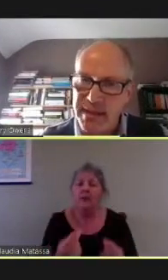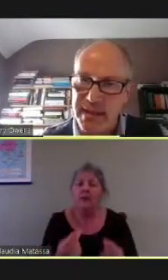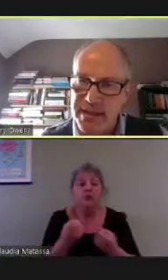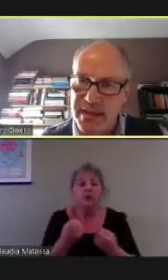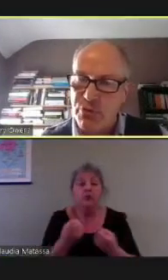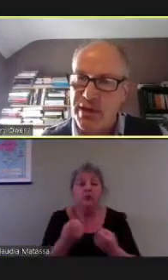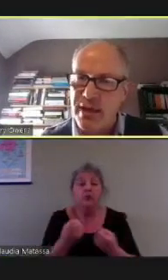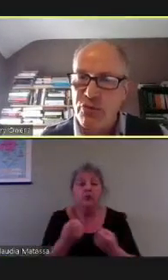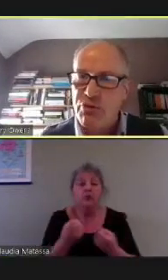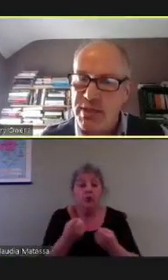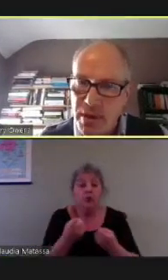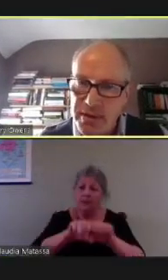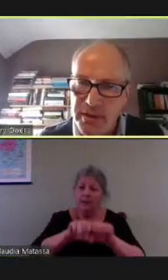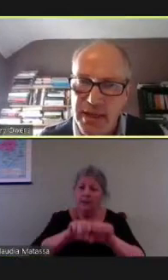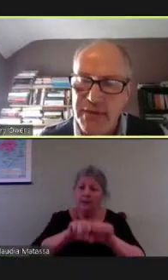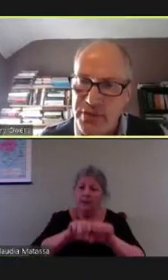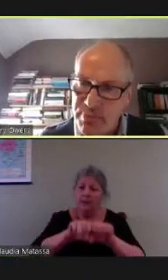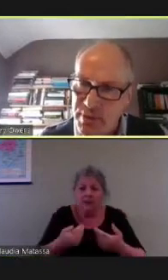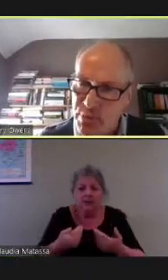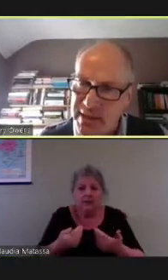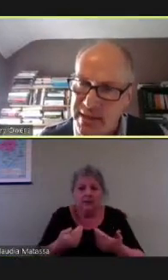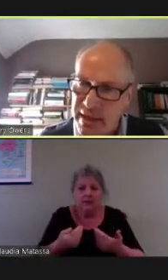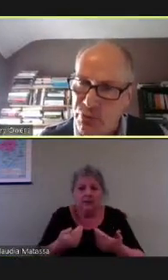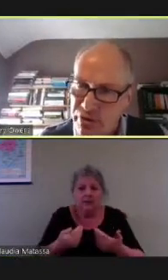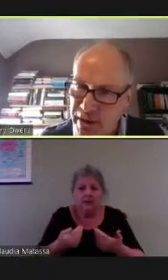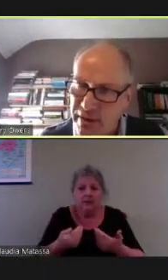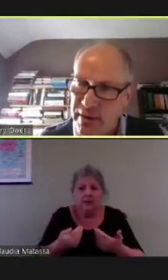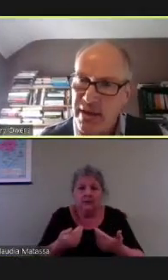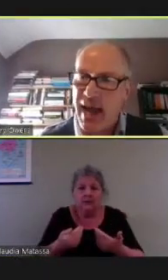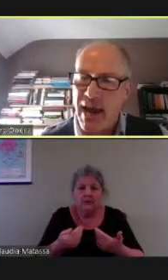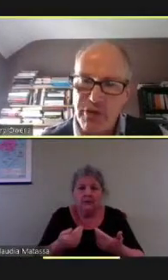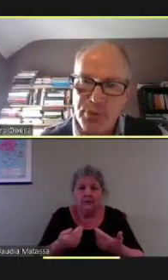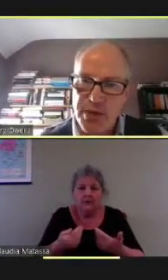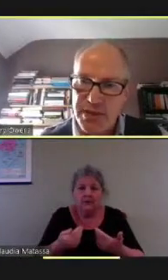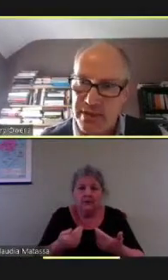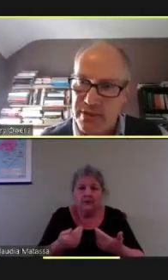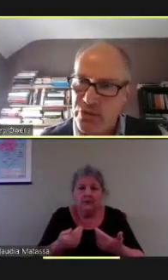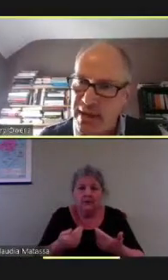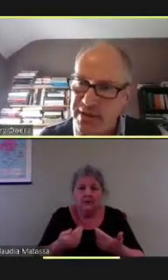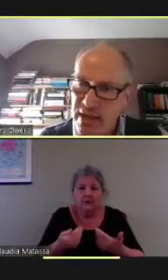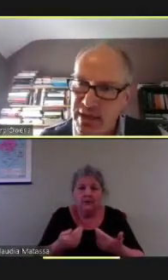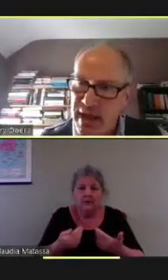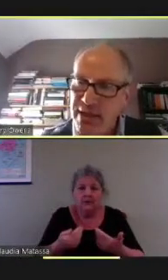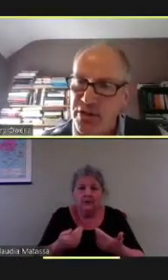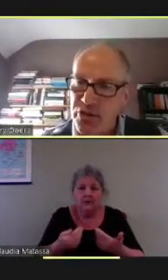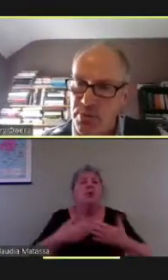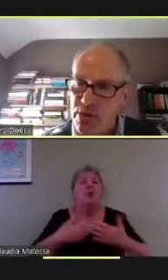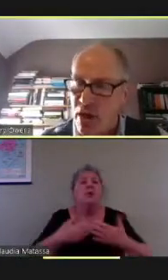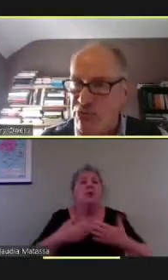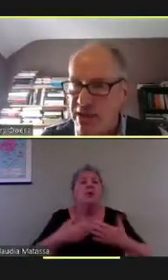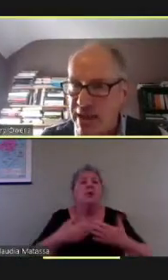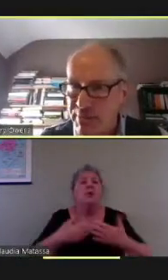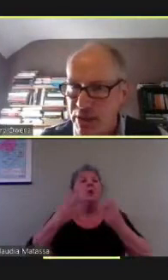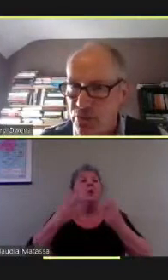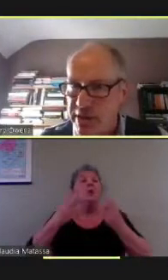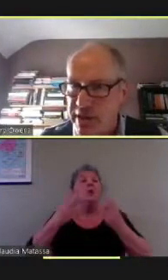we provide is that we respond if something breaks down, we're there. Every prisoner who gets out has the number of a resettlement